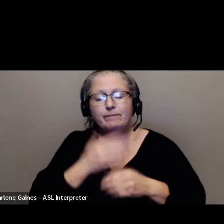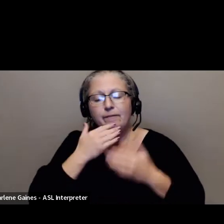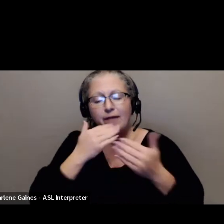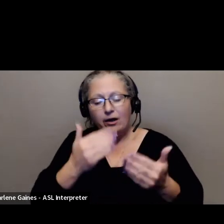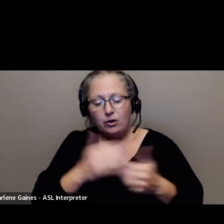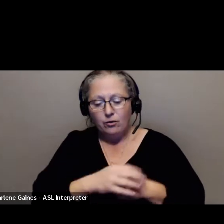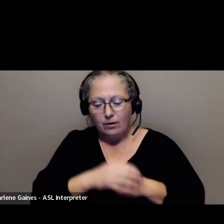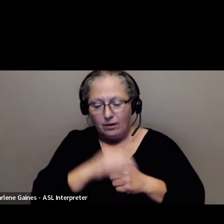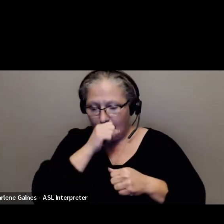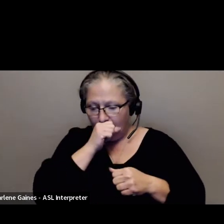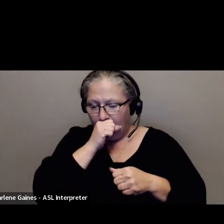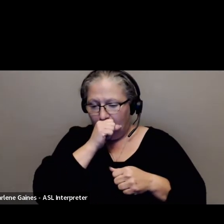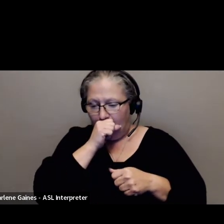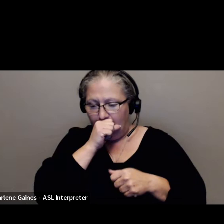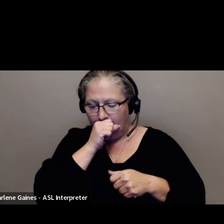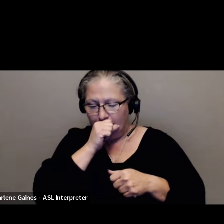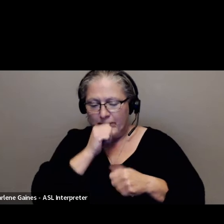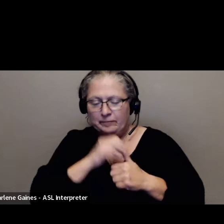you. Thank you.